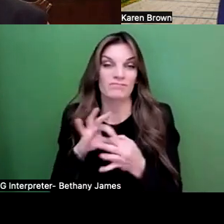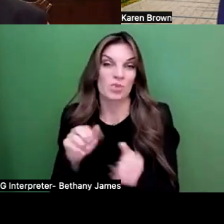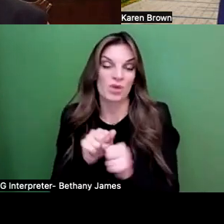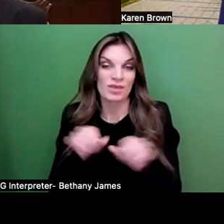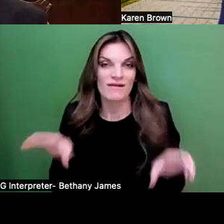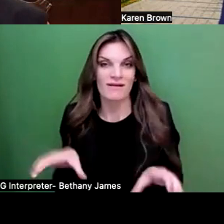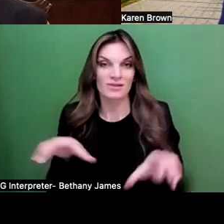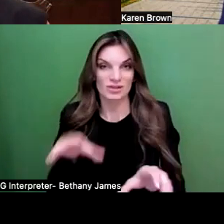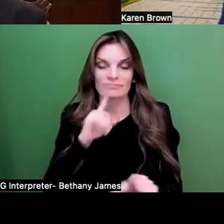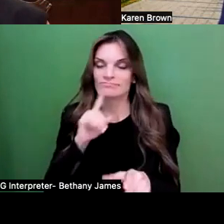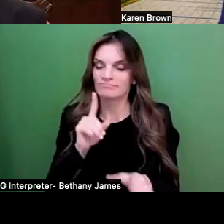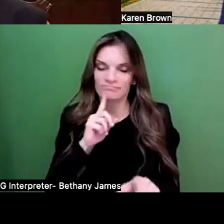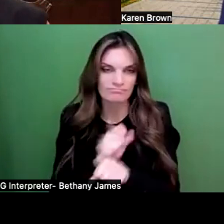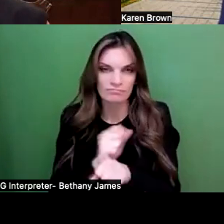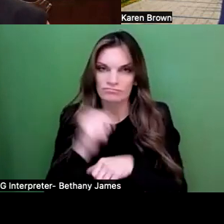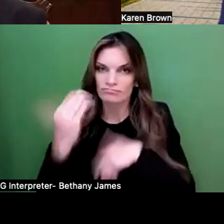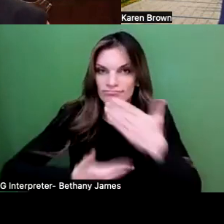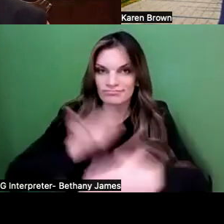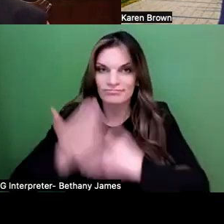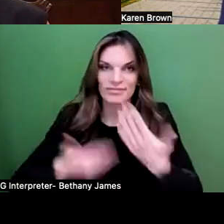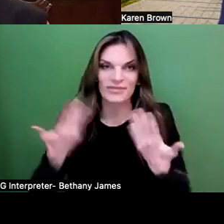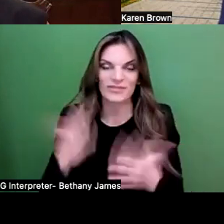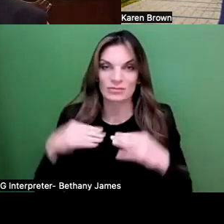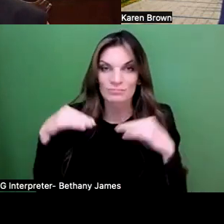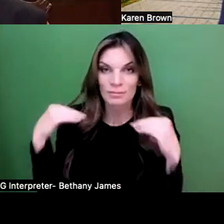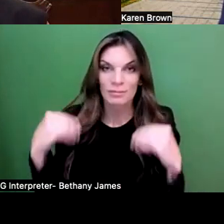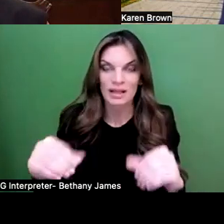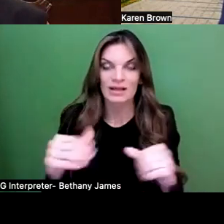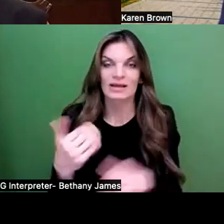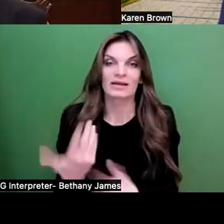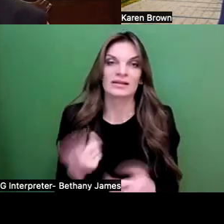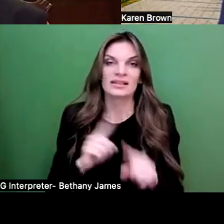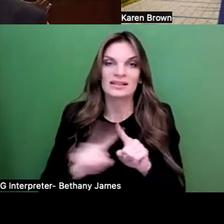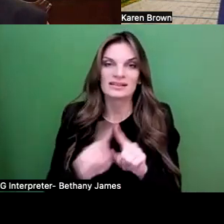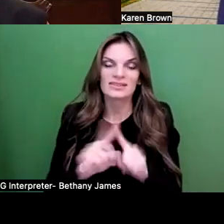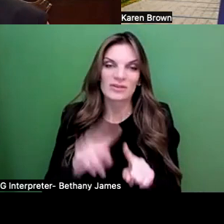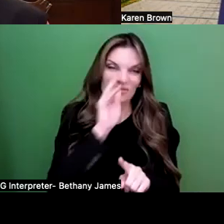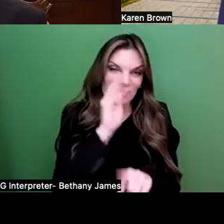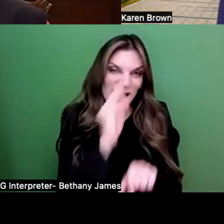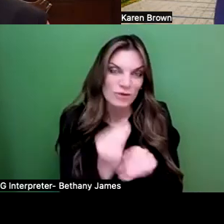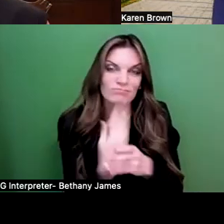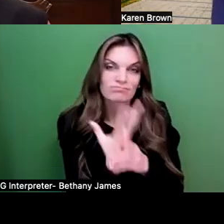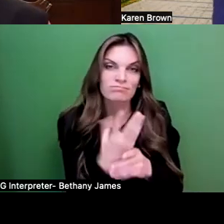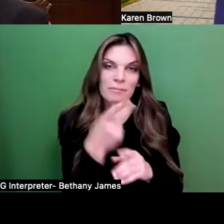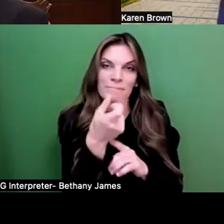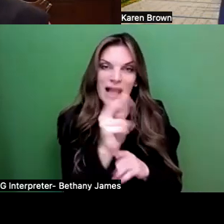in that area. We are planting a lot of pollinator gardens and trees to,